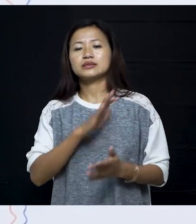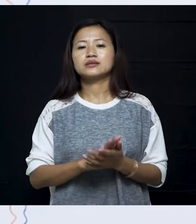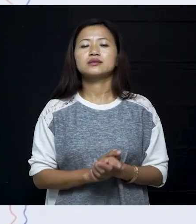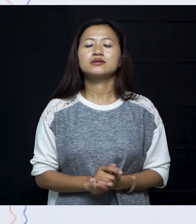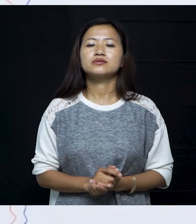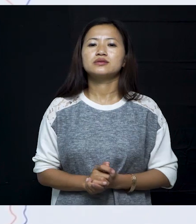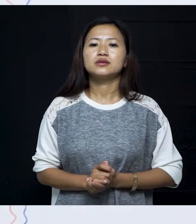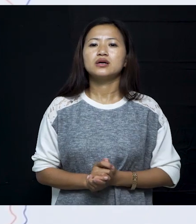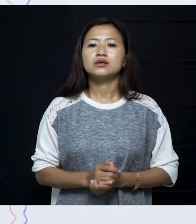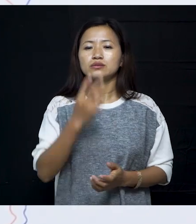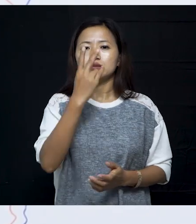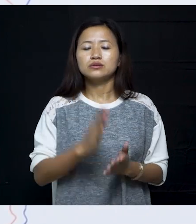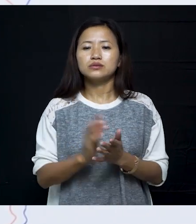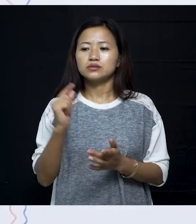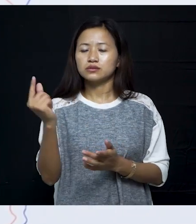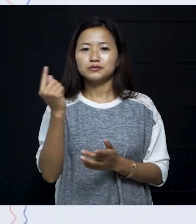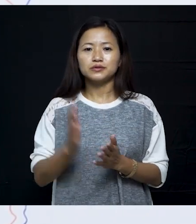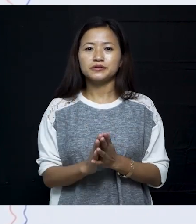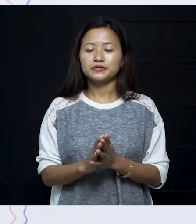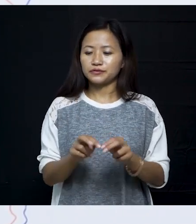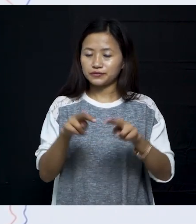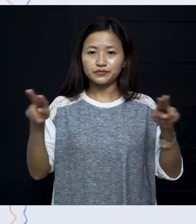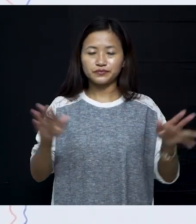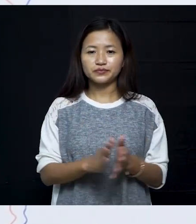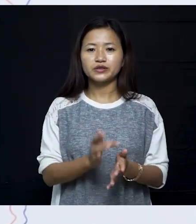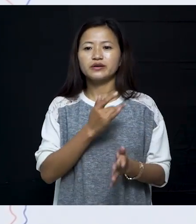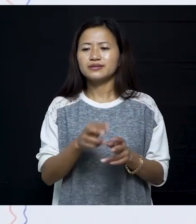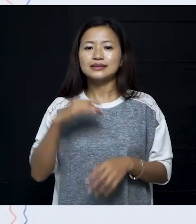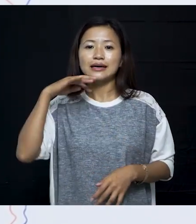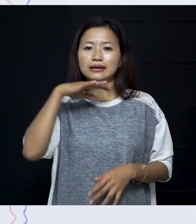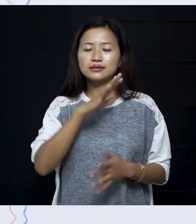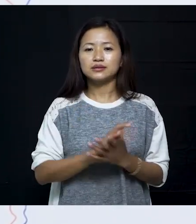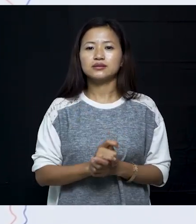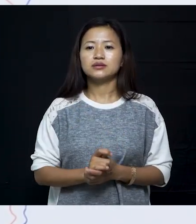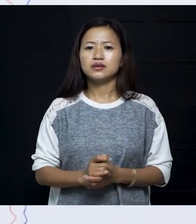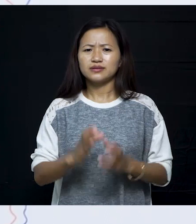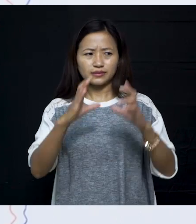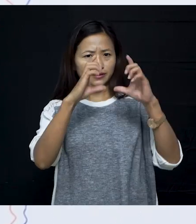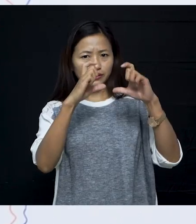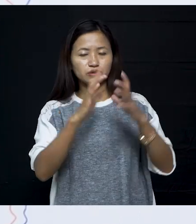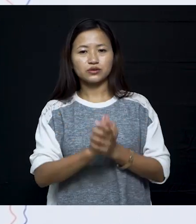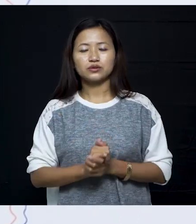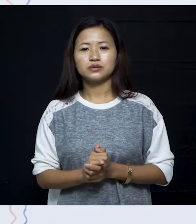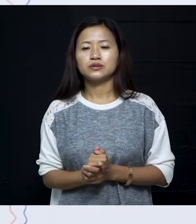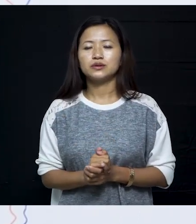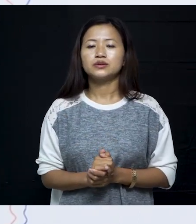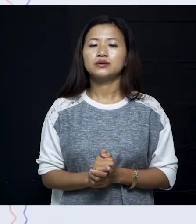make it attractive, you can use different kinds of ways. You can use color, you can use captions